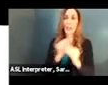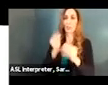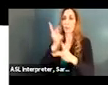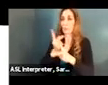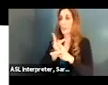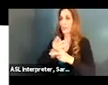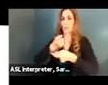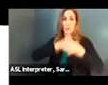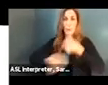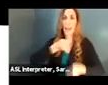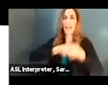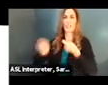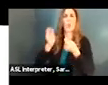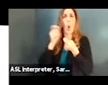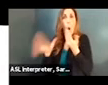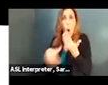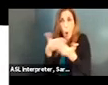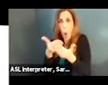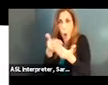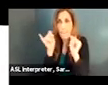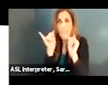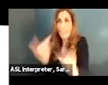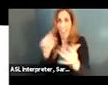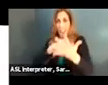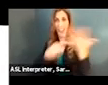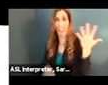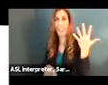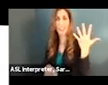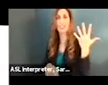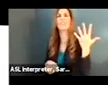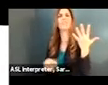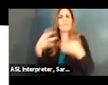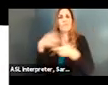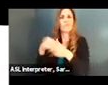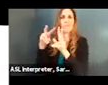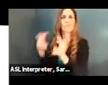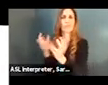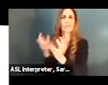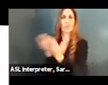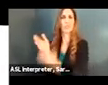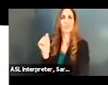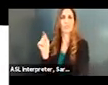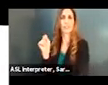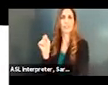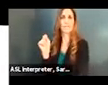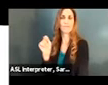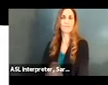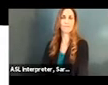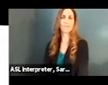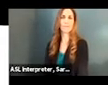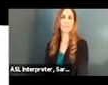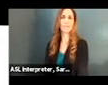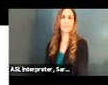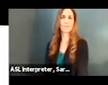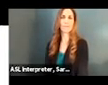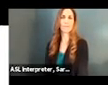replacing, all of that, all of those activities are AT services. And depending on